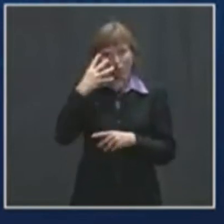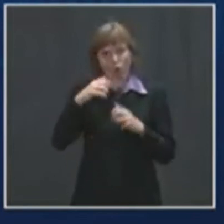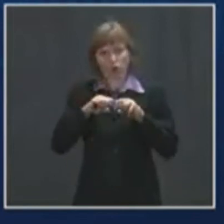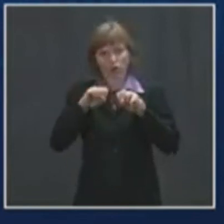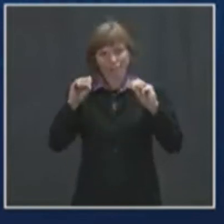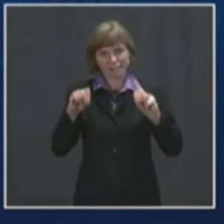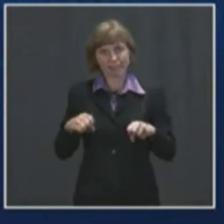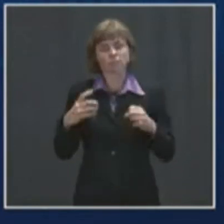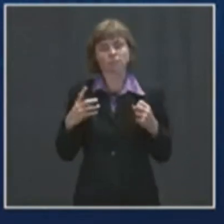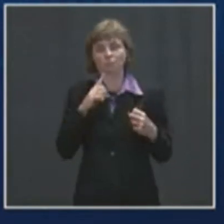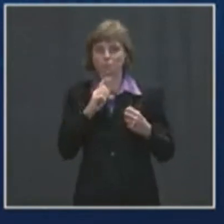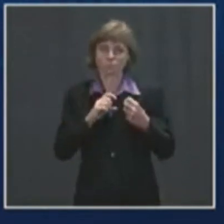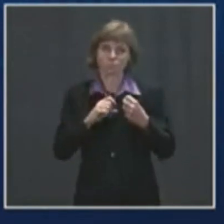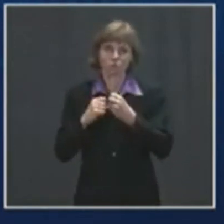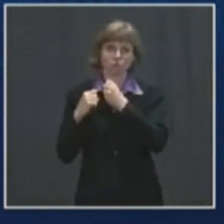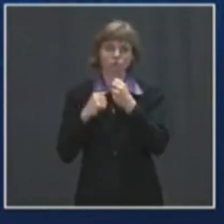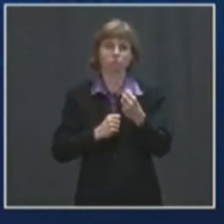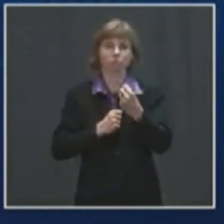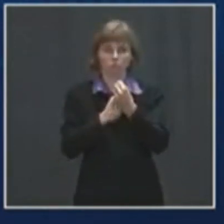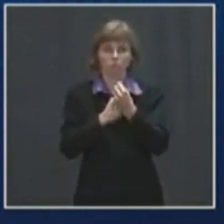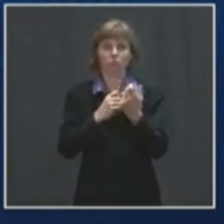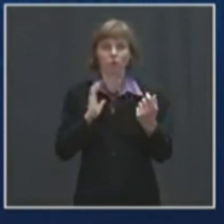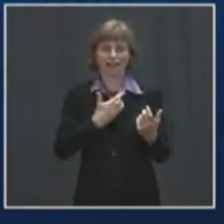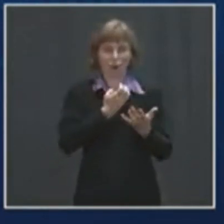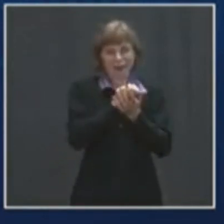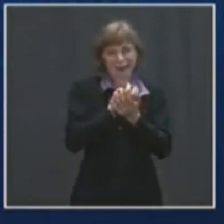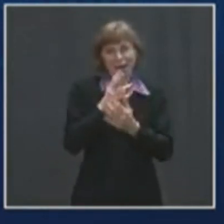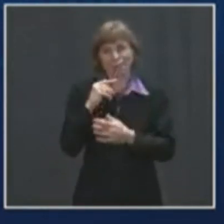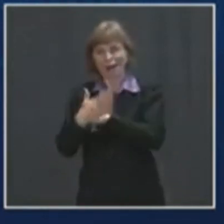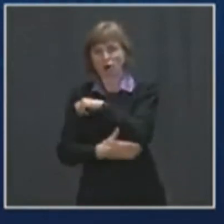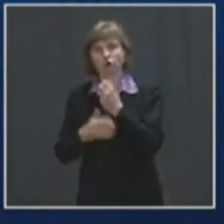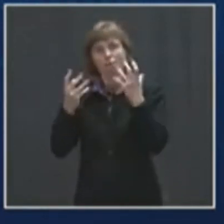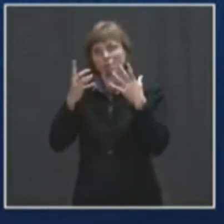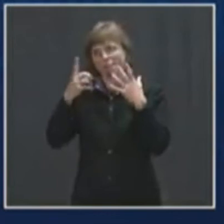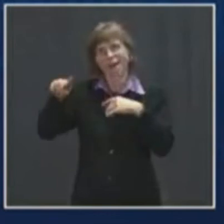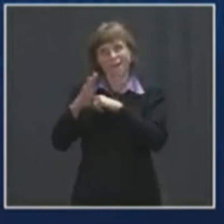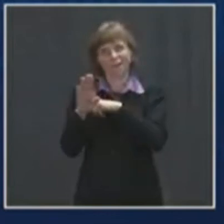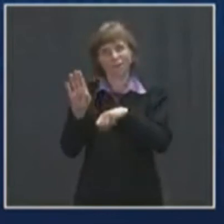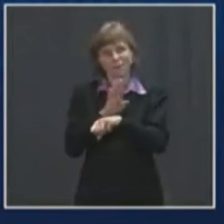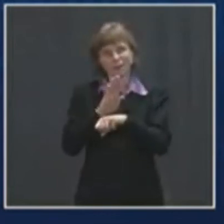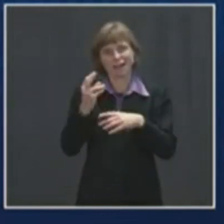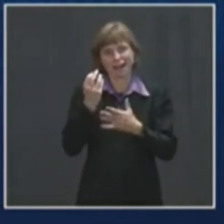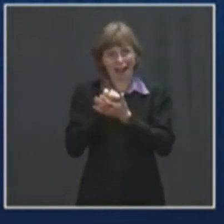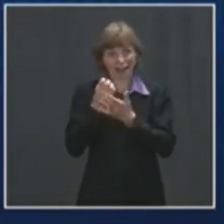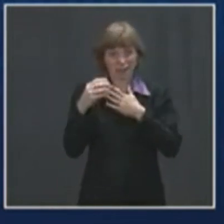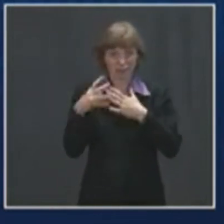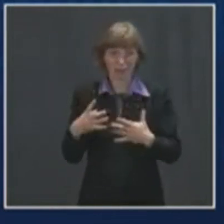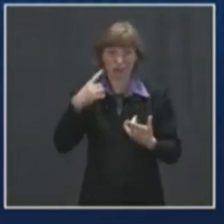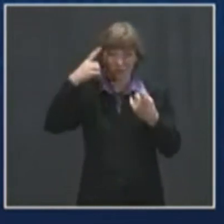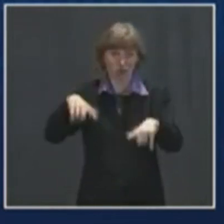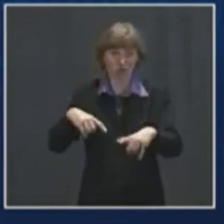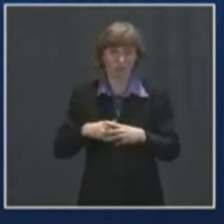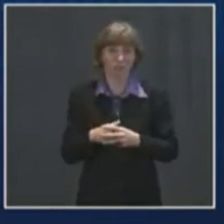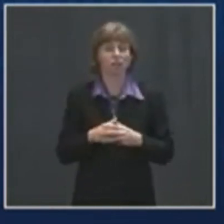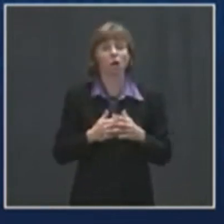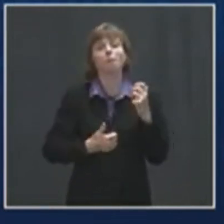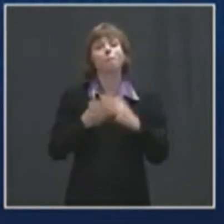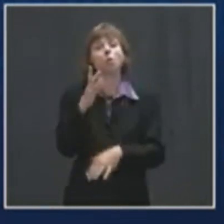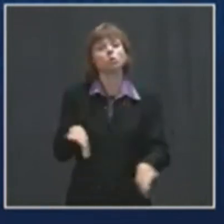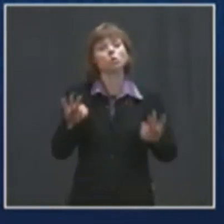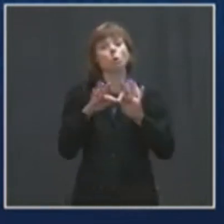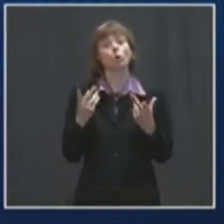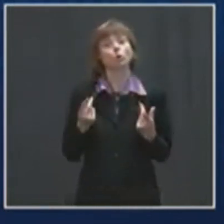leaders across the country have said exactly the same thing. The most powerful step that can be taken now is to